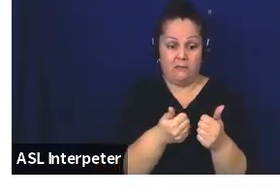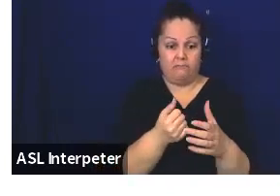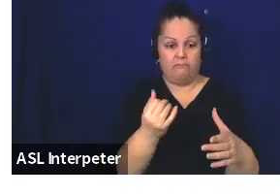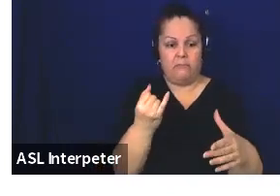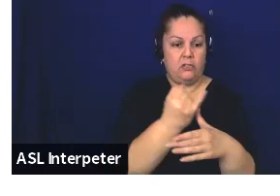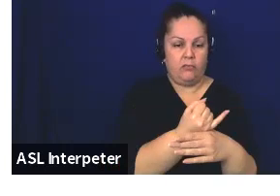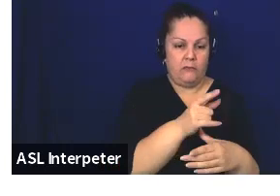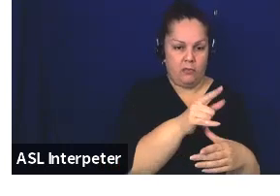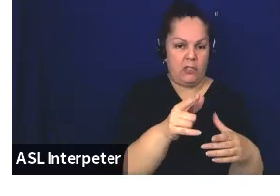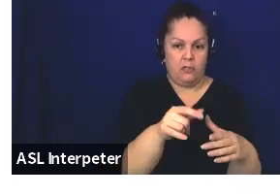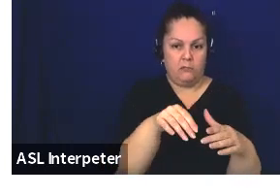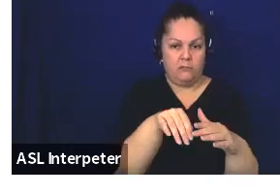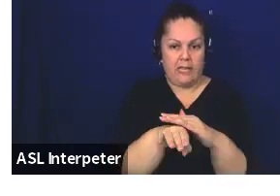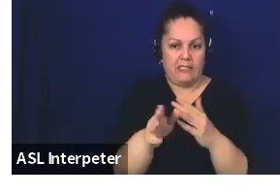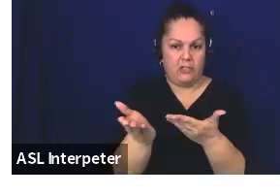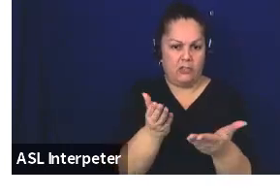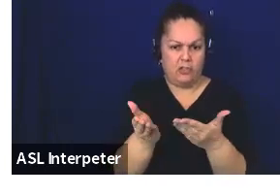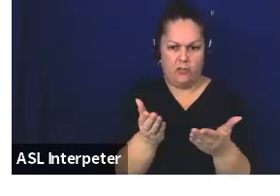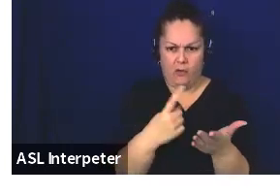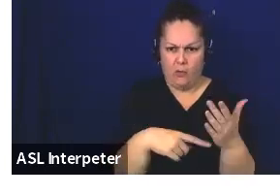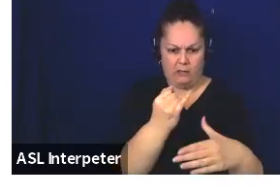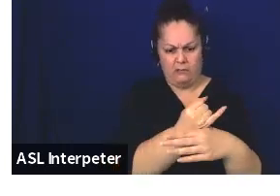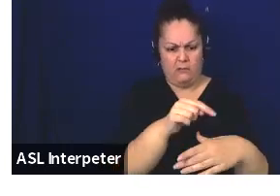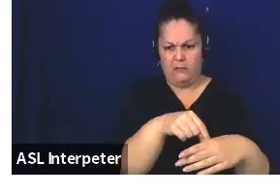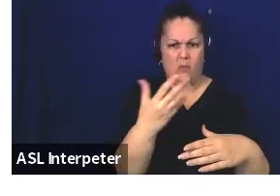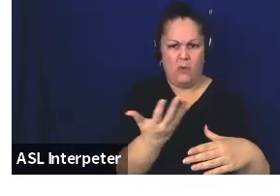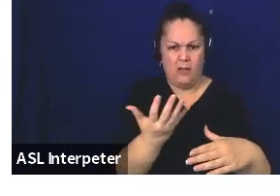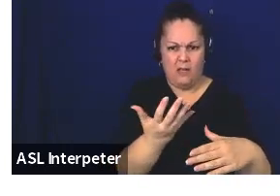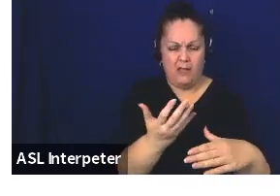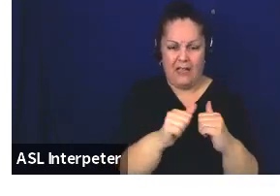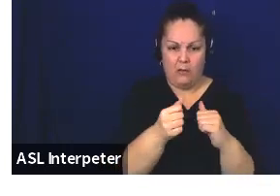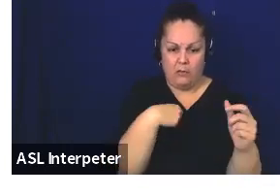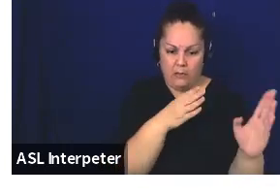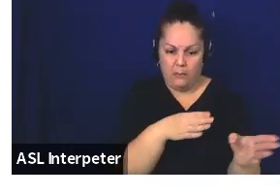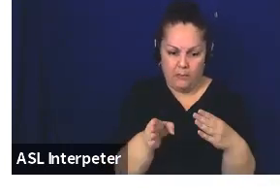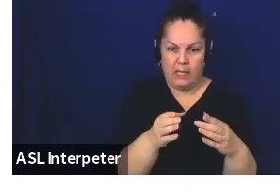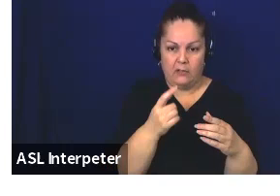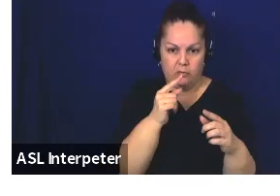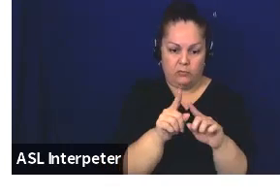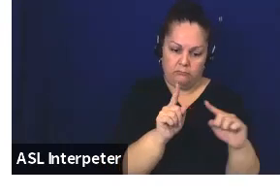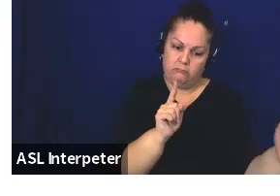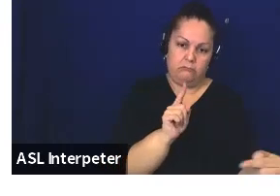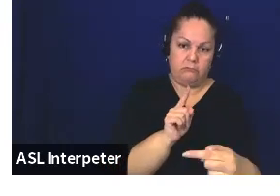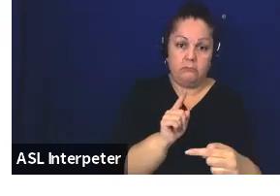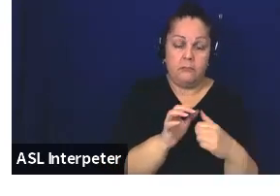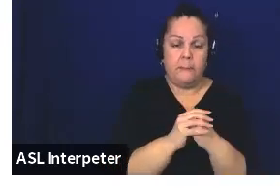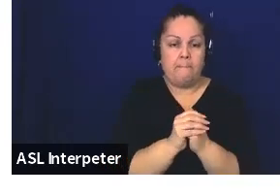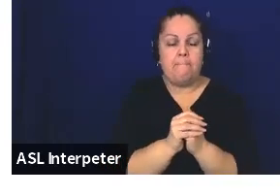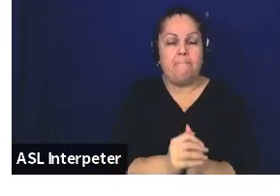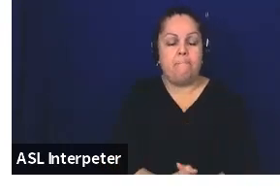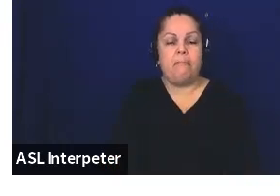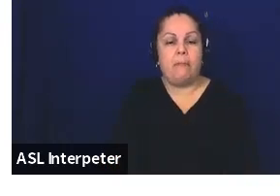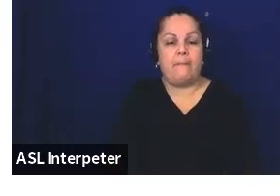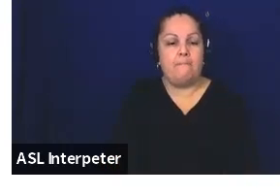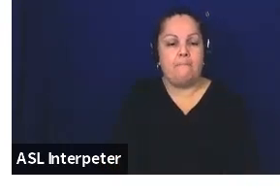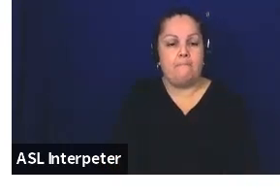those services, what is that? What is that? What is the barrier? How can we plan to get around this barrier? And